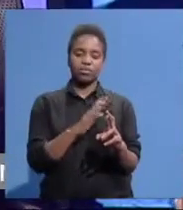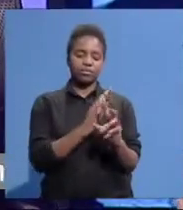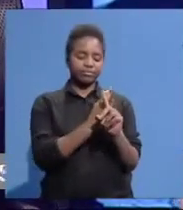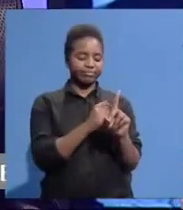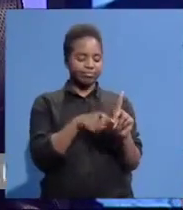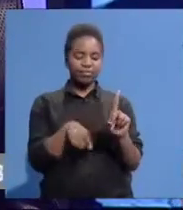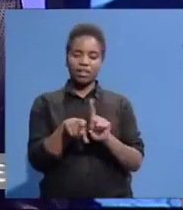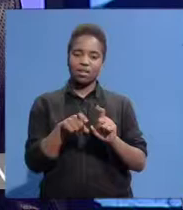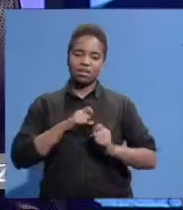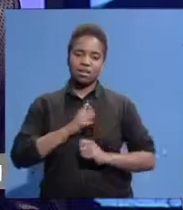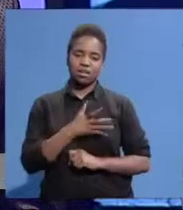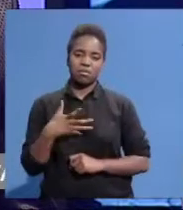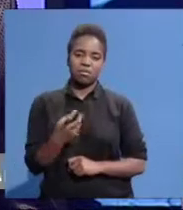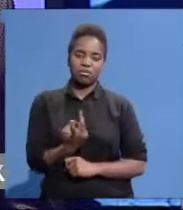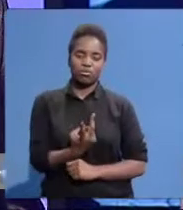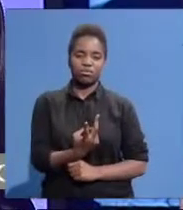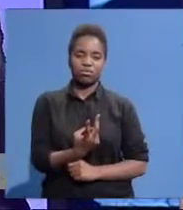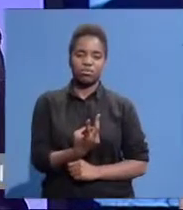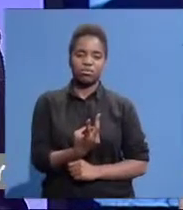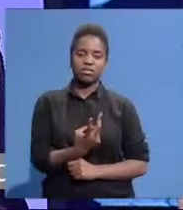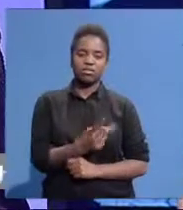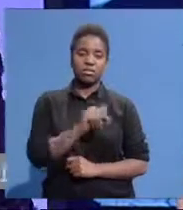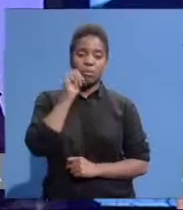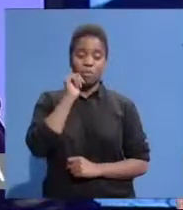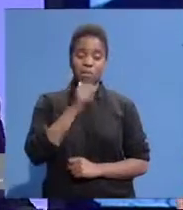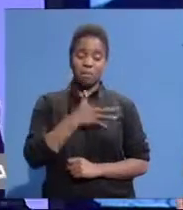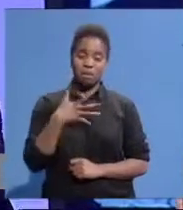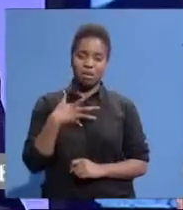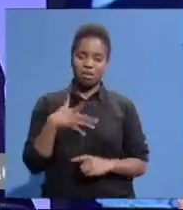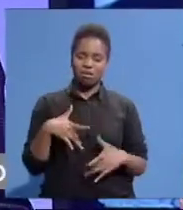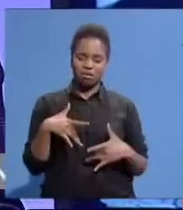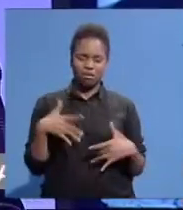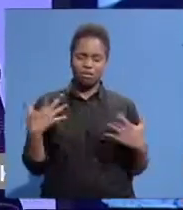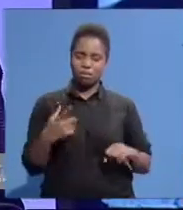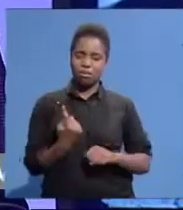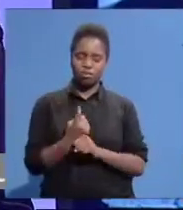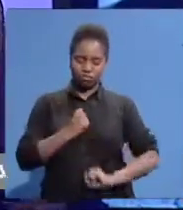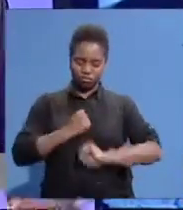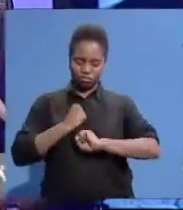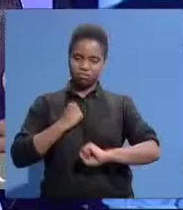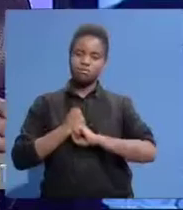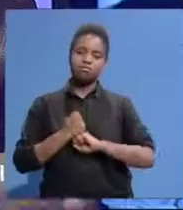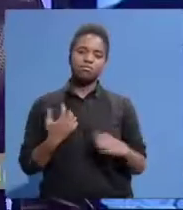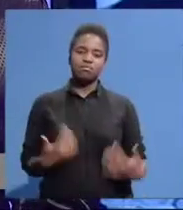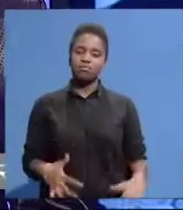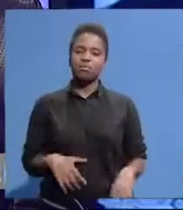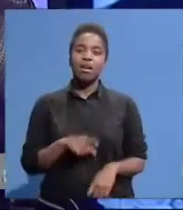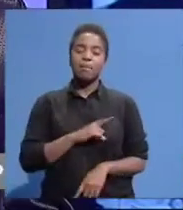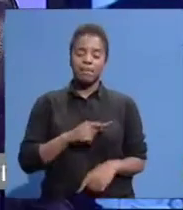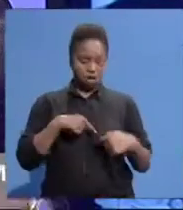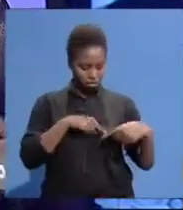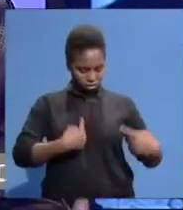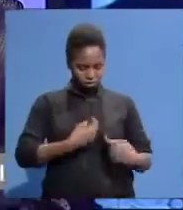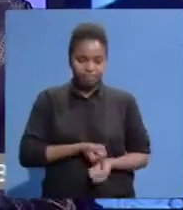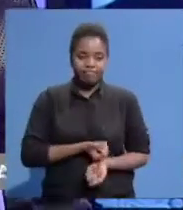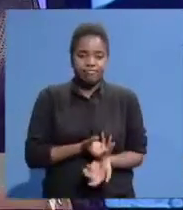just saying, you know, that at the time when she was alive, she was always there for me. And it's just sort of me basically saying to